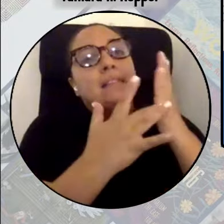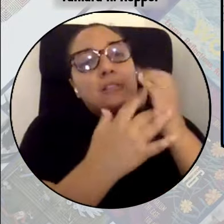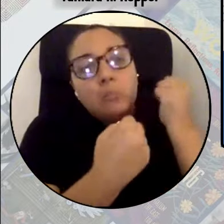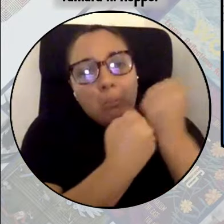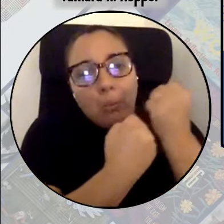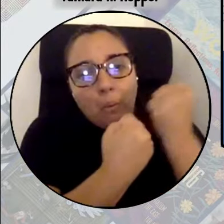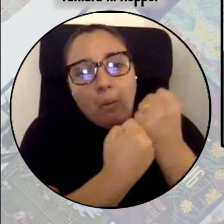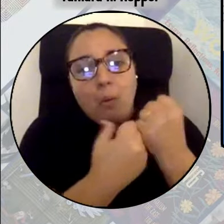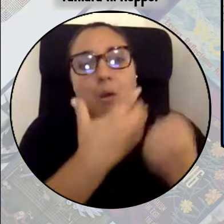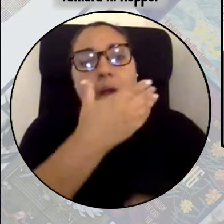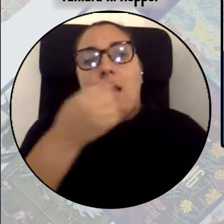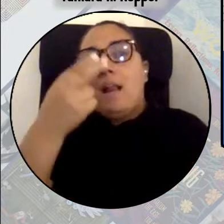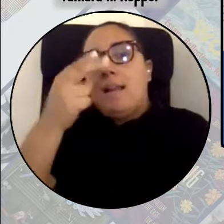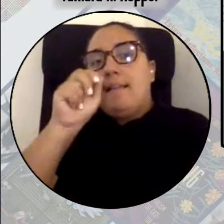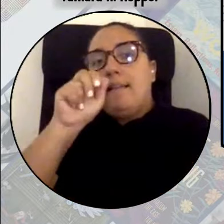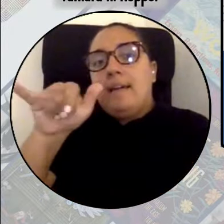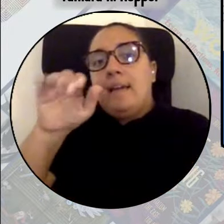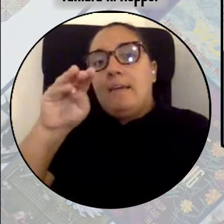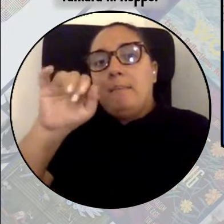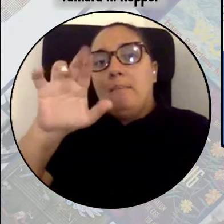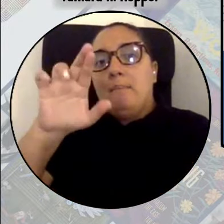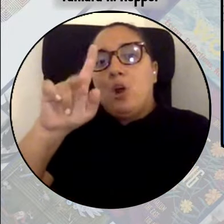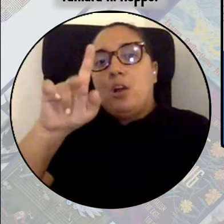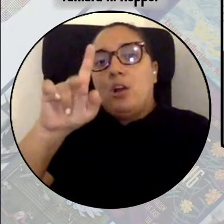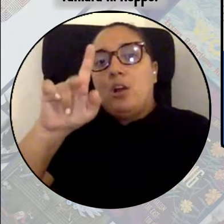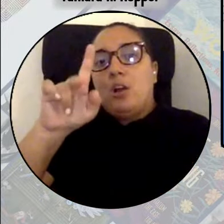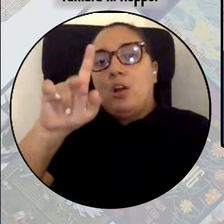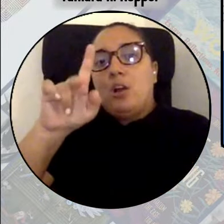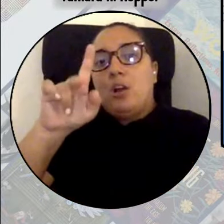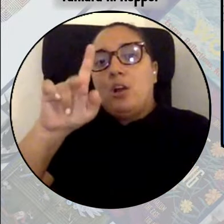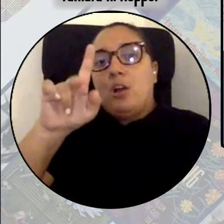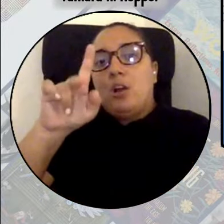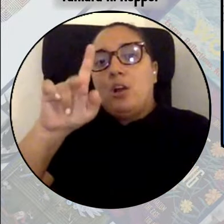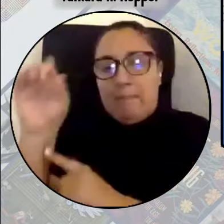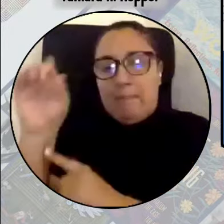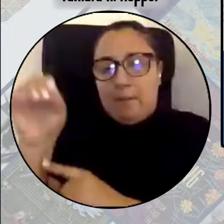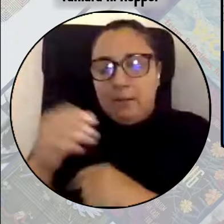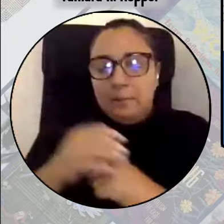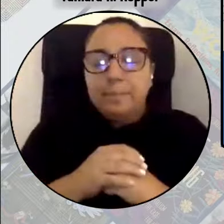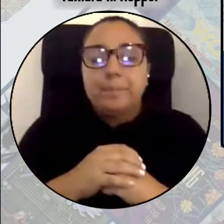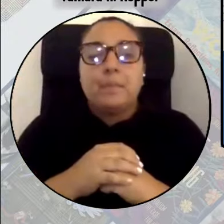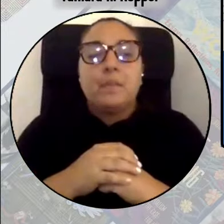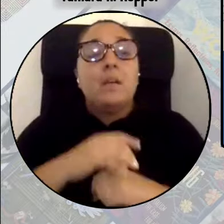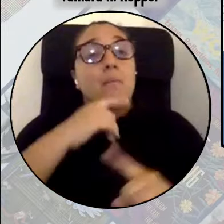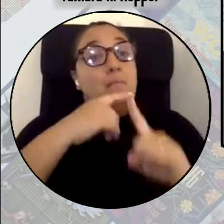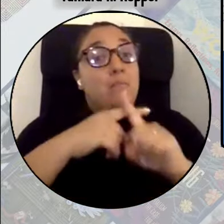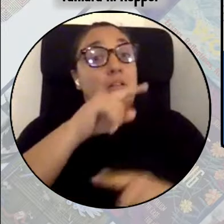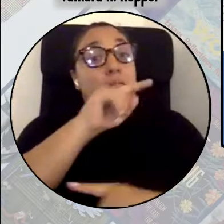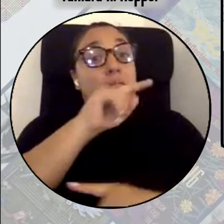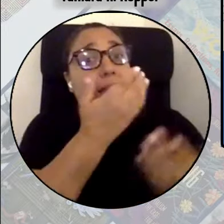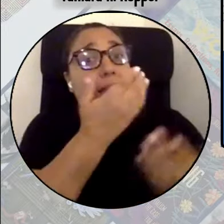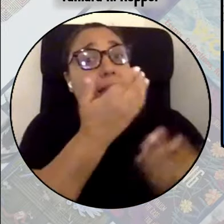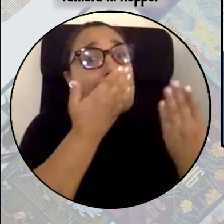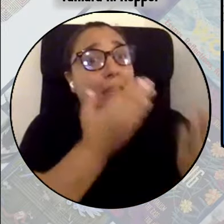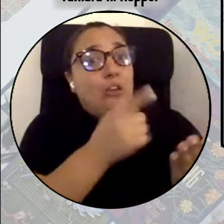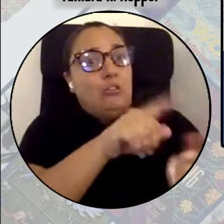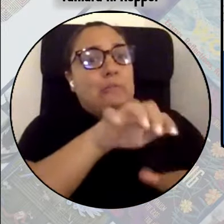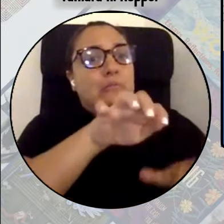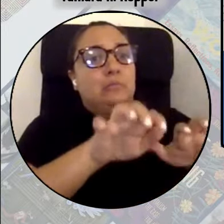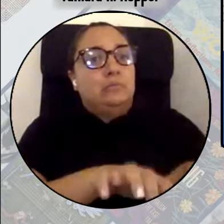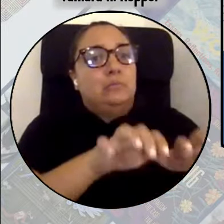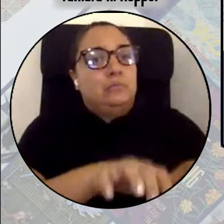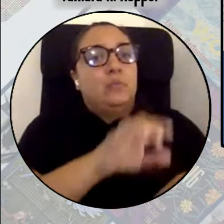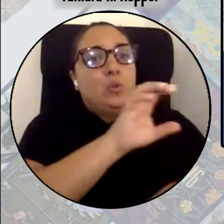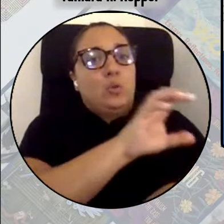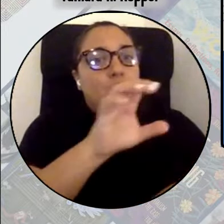Book staff during this time. I also want to thank Tess, who's doing live closed captioning, as well as David and